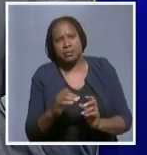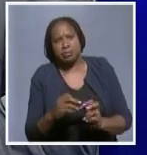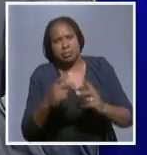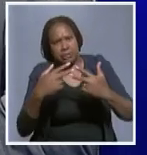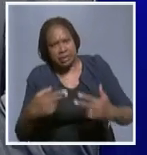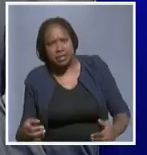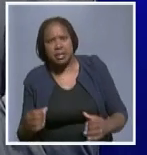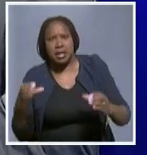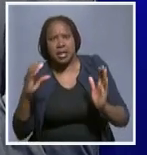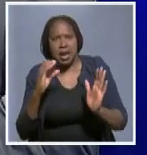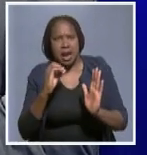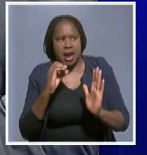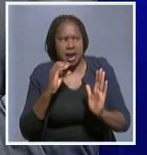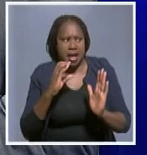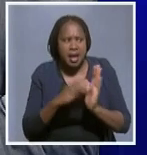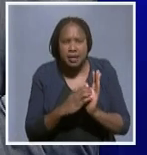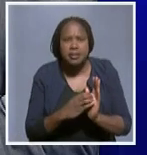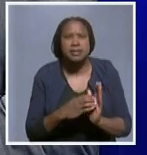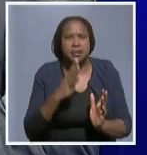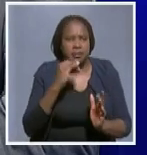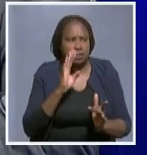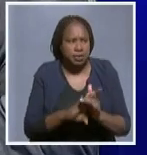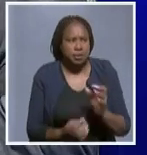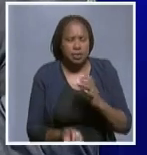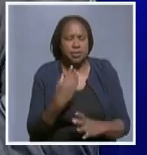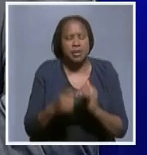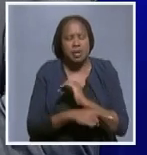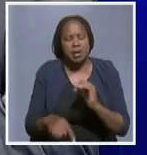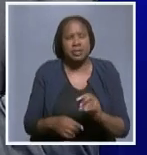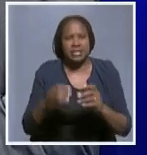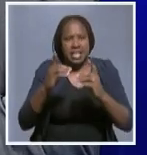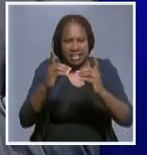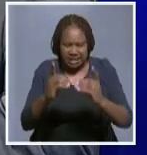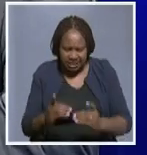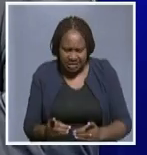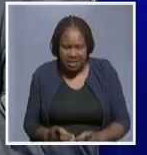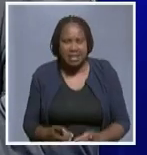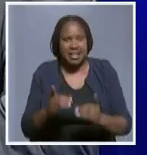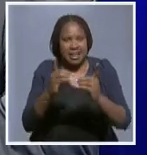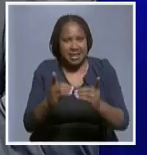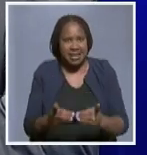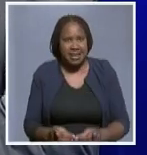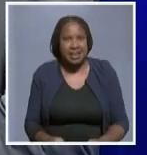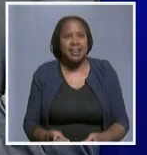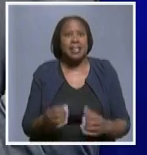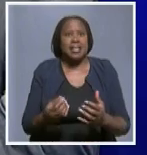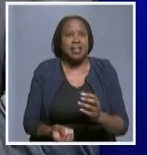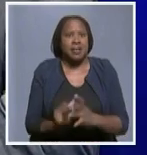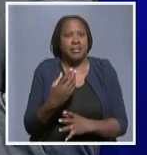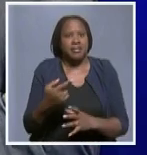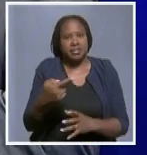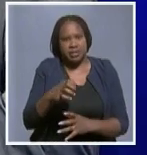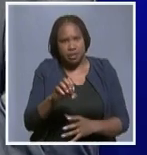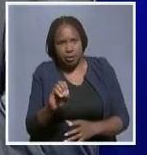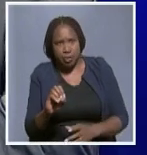it mentioned about the establishment of the National Spatial Data Infrastructure, which enables the establishment of a geoportal